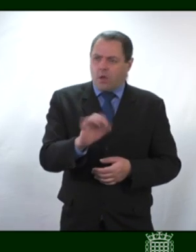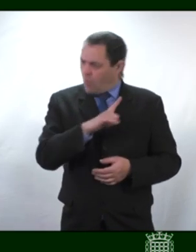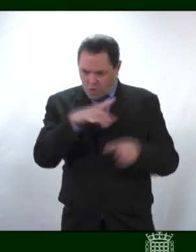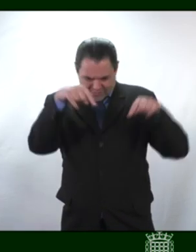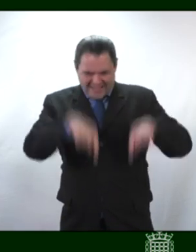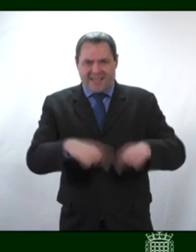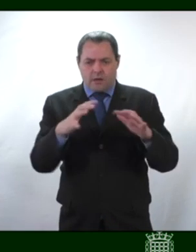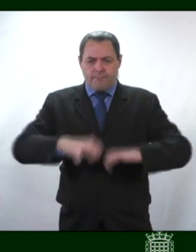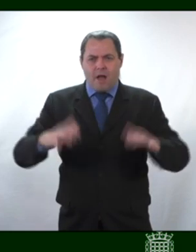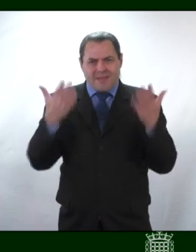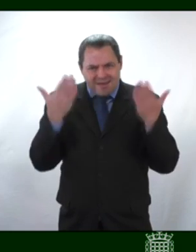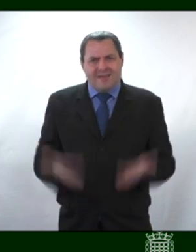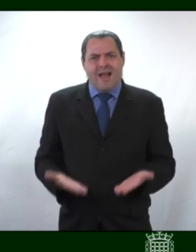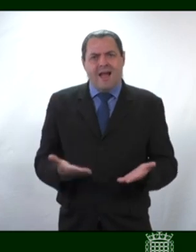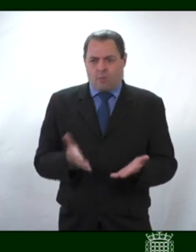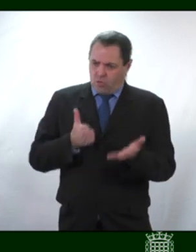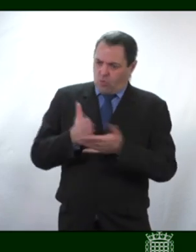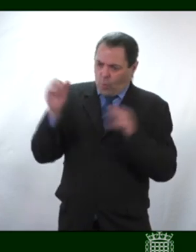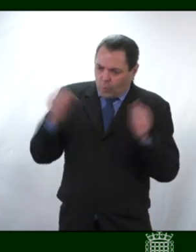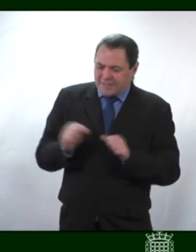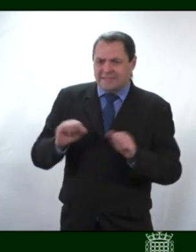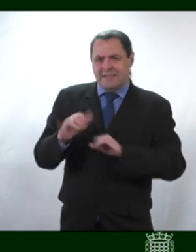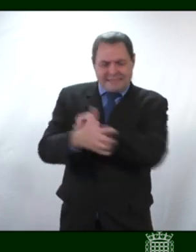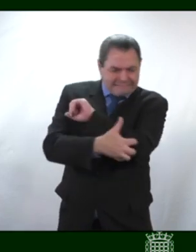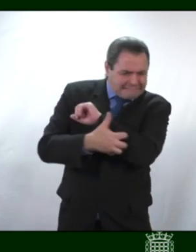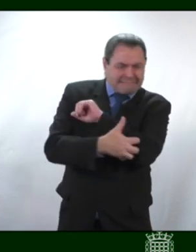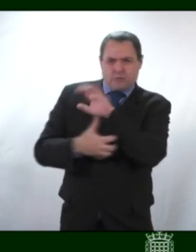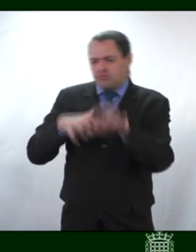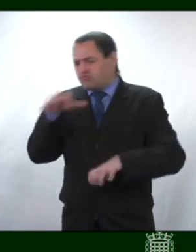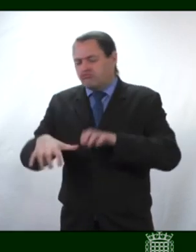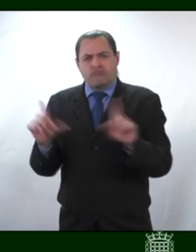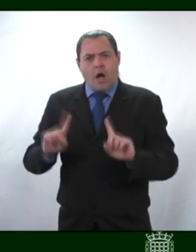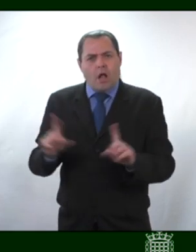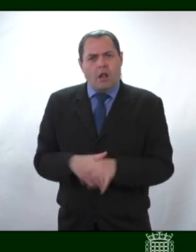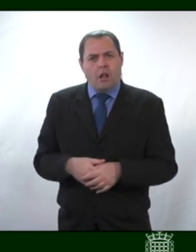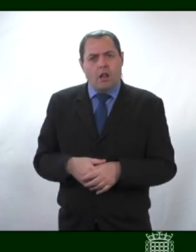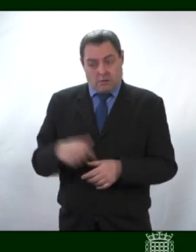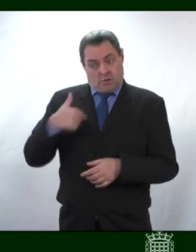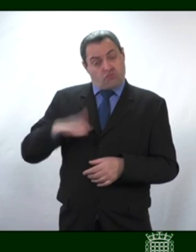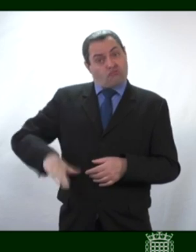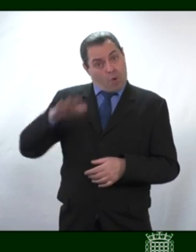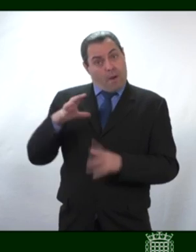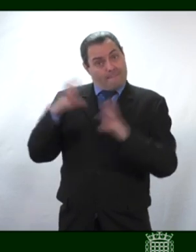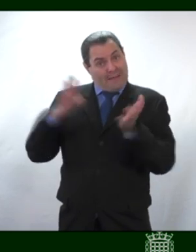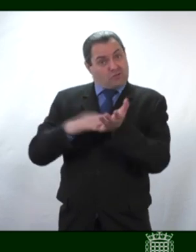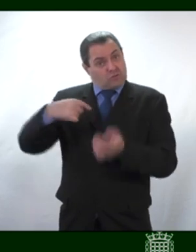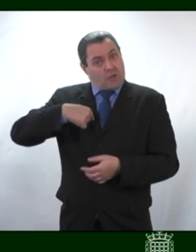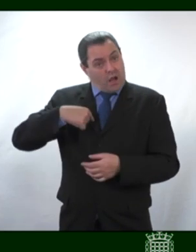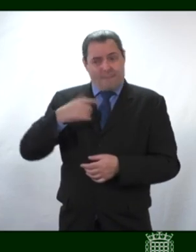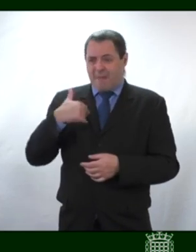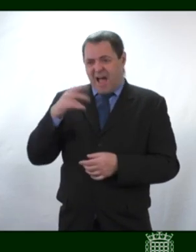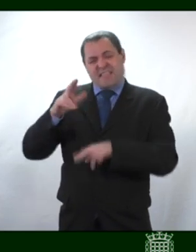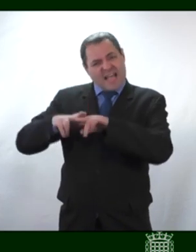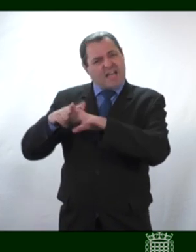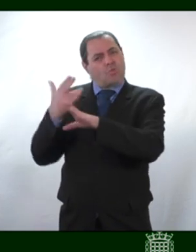decisions that will mean a winter of hardship across the north. Now, I grew up in Greater Manchester. My dad worked in casinos in Salford. My mum